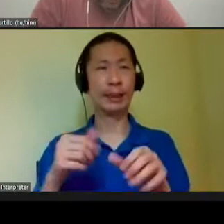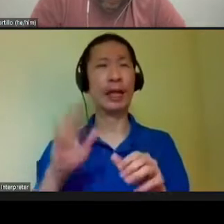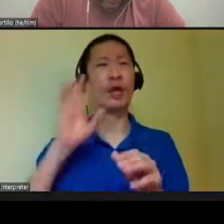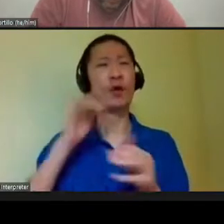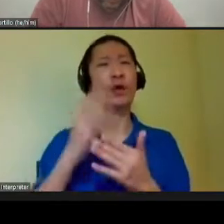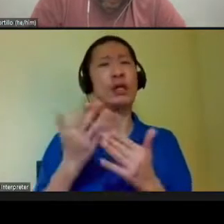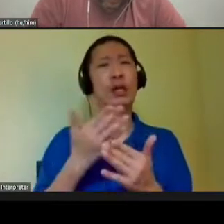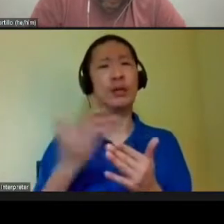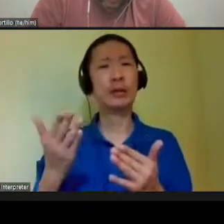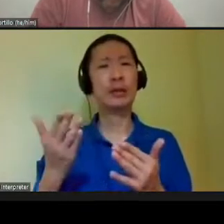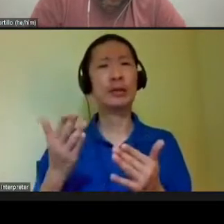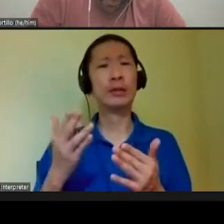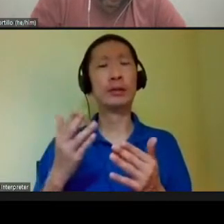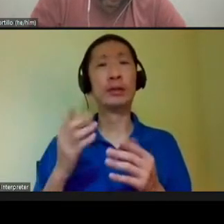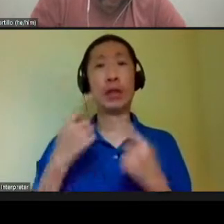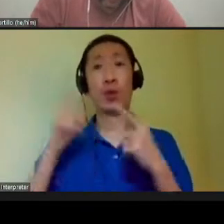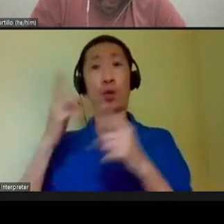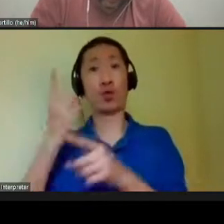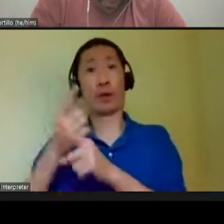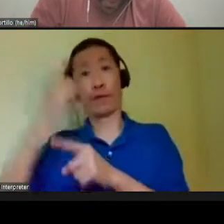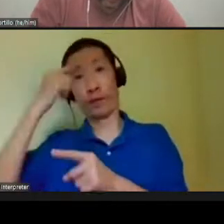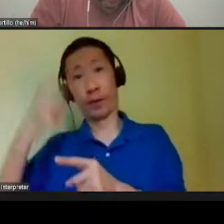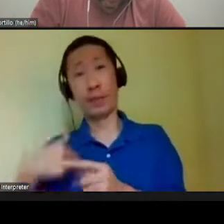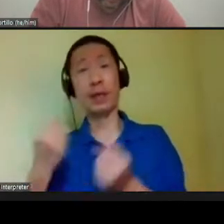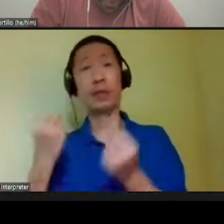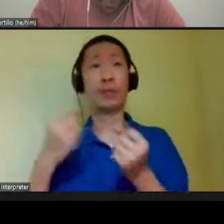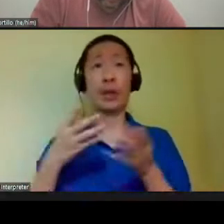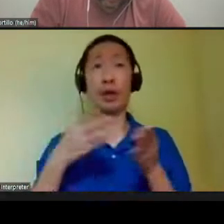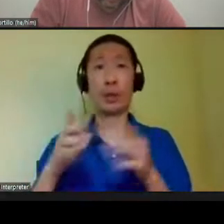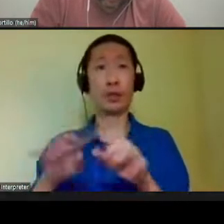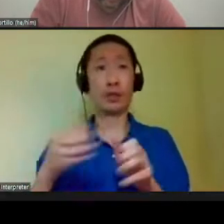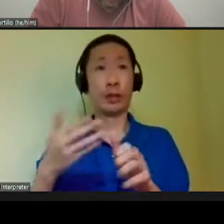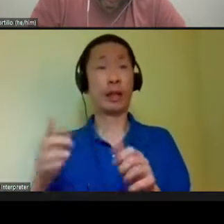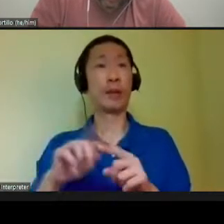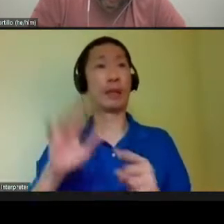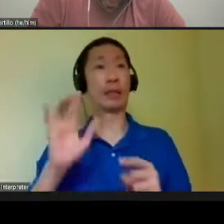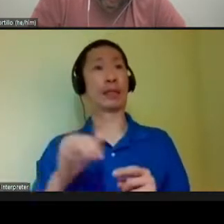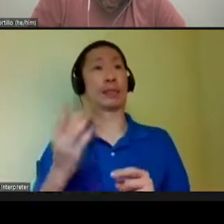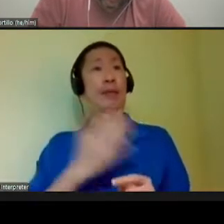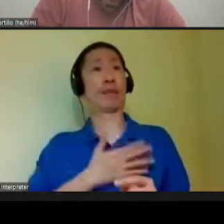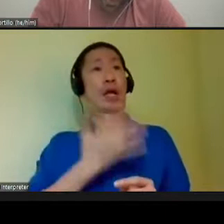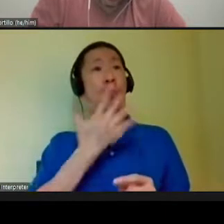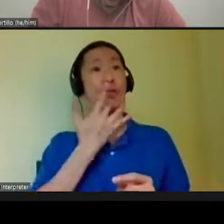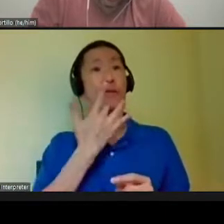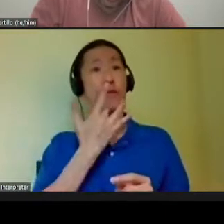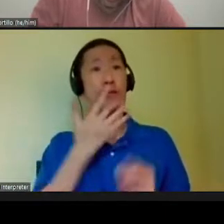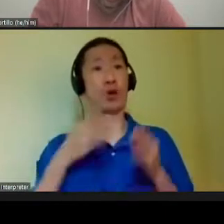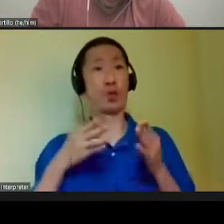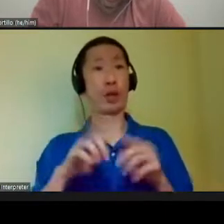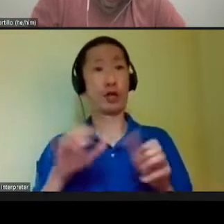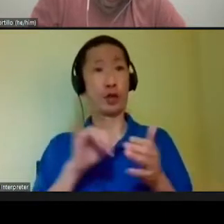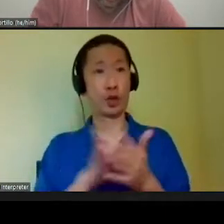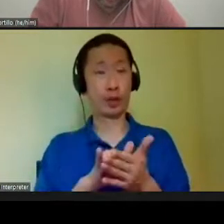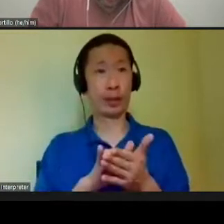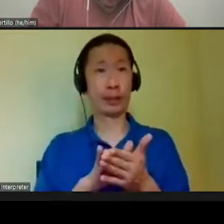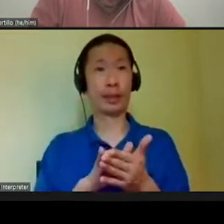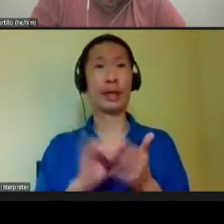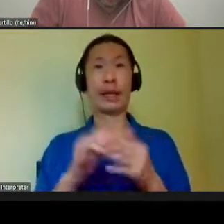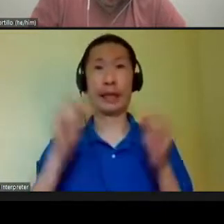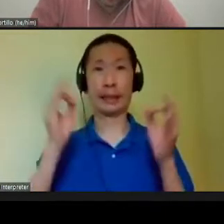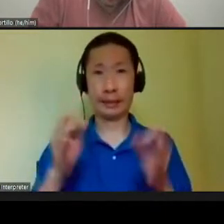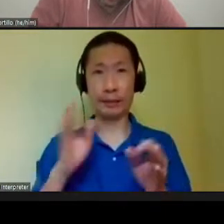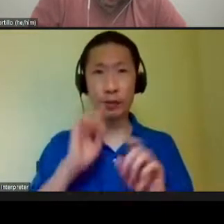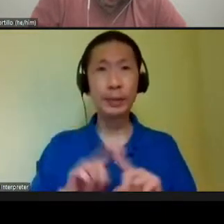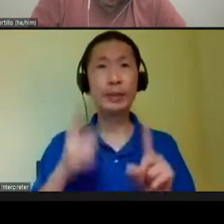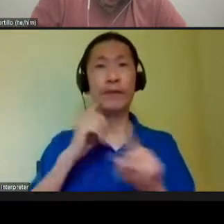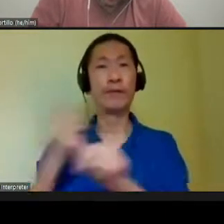that work right for me, and there are so many ways to do anything, but like this is my preferred way to do it, and it's definitely going to be different